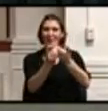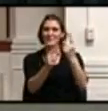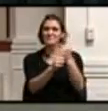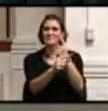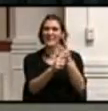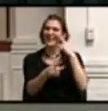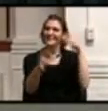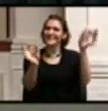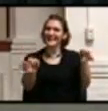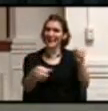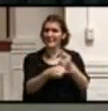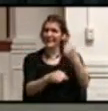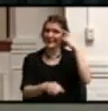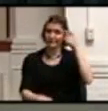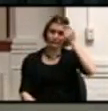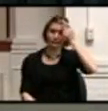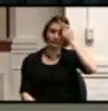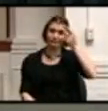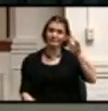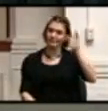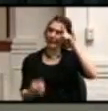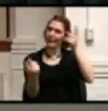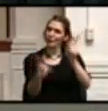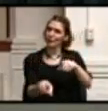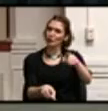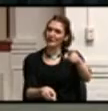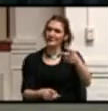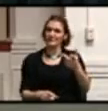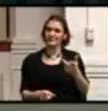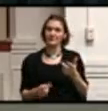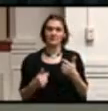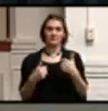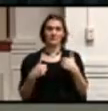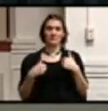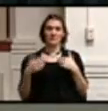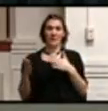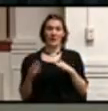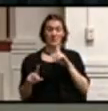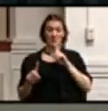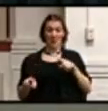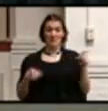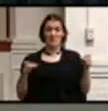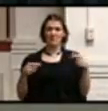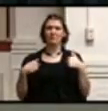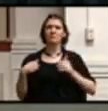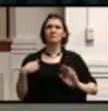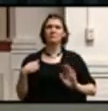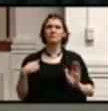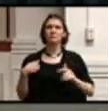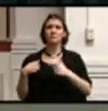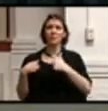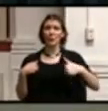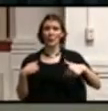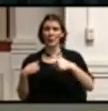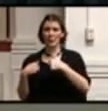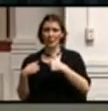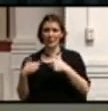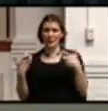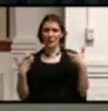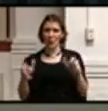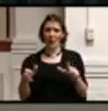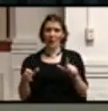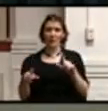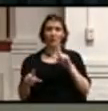positioned to make the decisions. And I don't think there's any part of the select board that is desirous